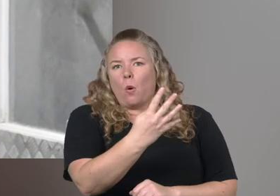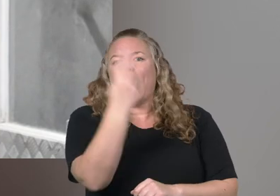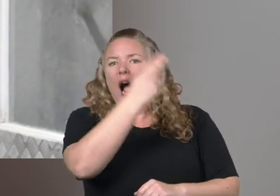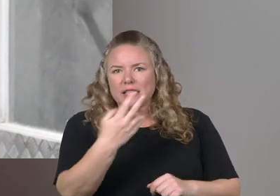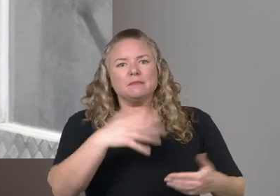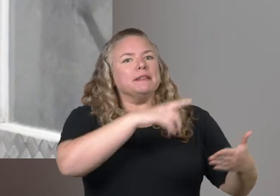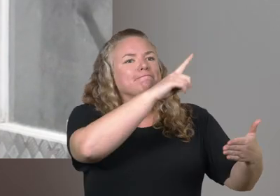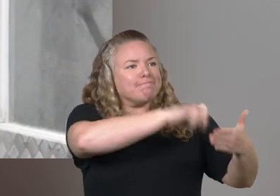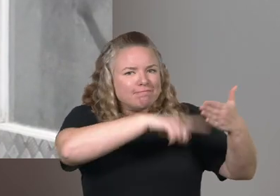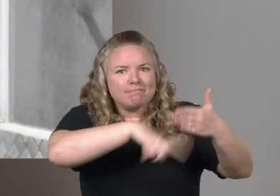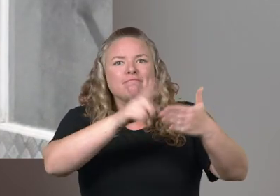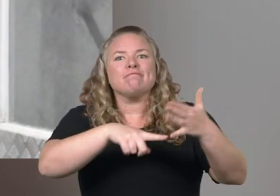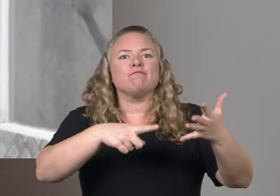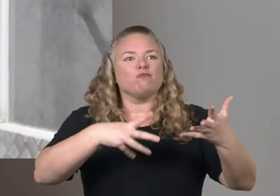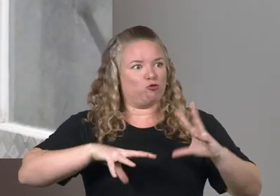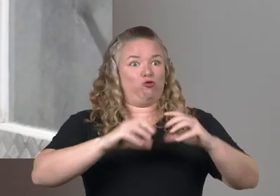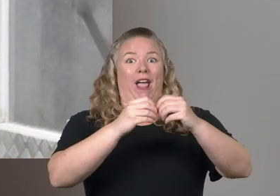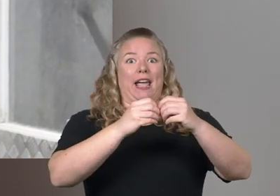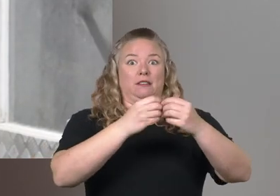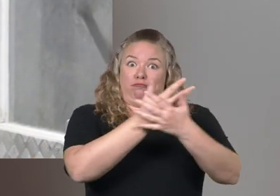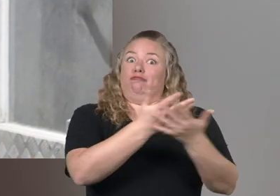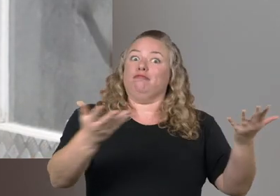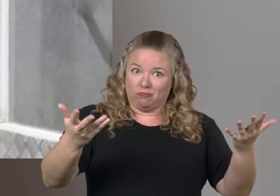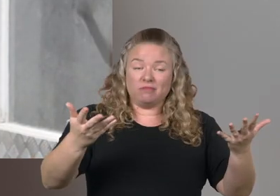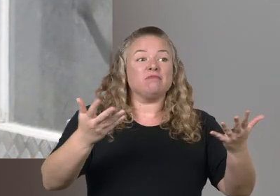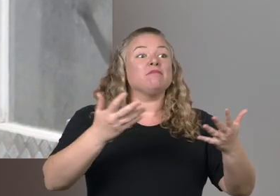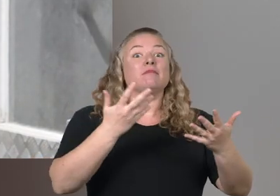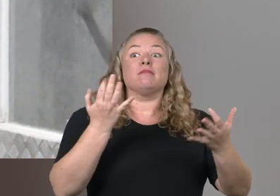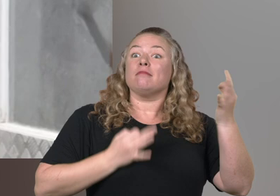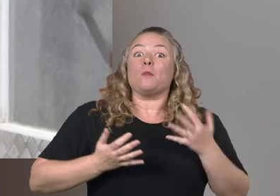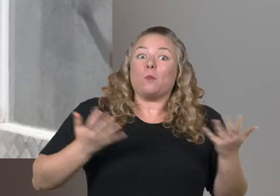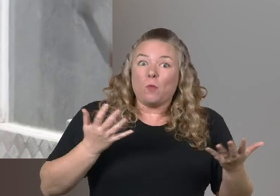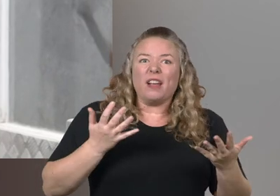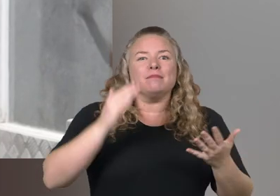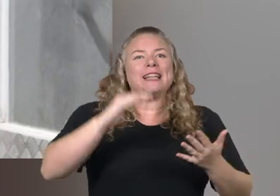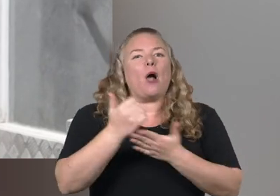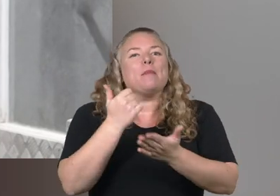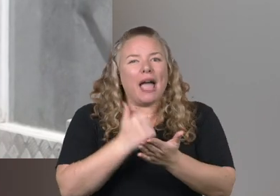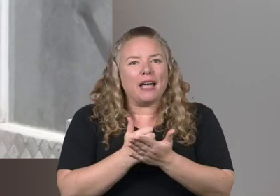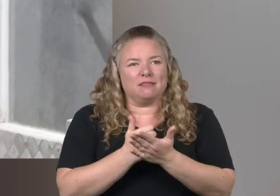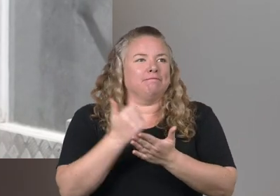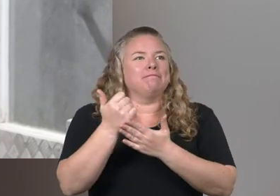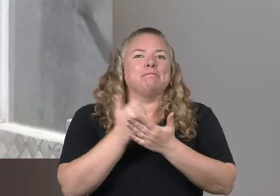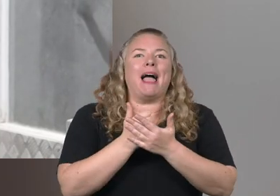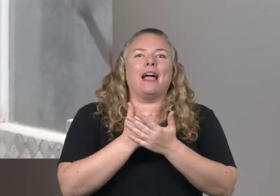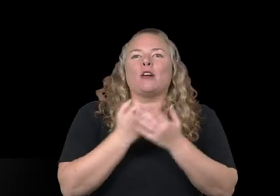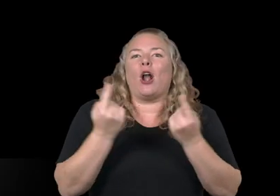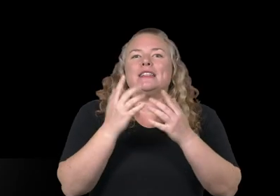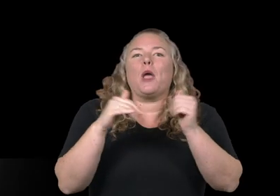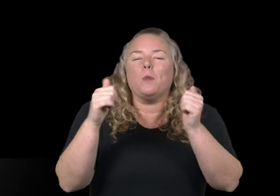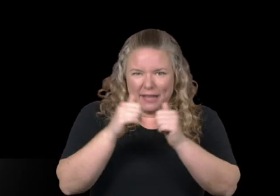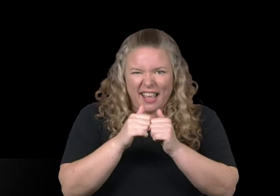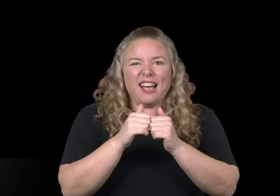four artists to make some work that we put on over a bank holiday weekend on the South